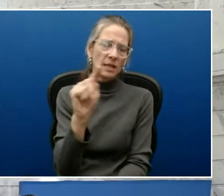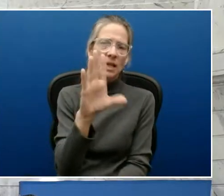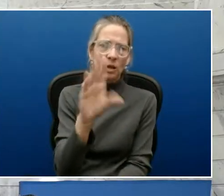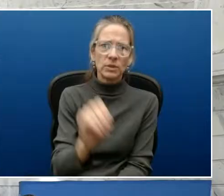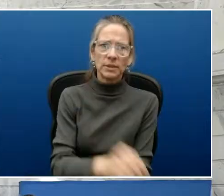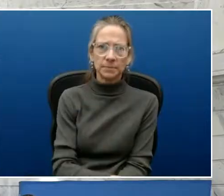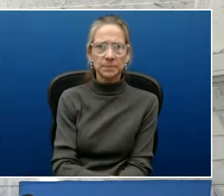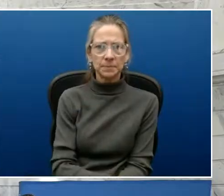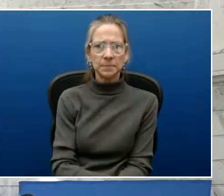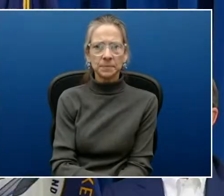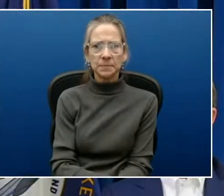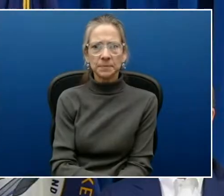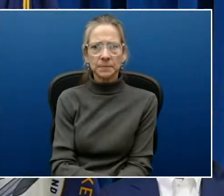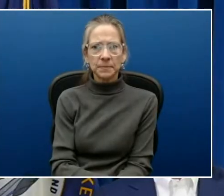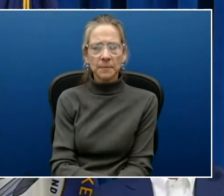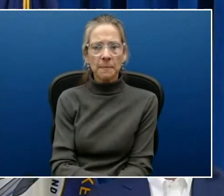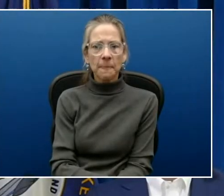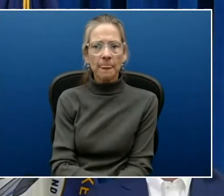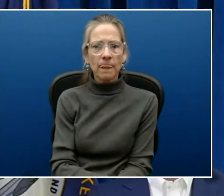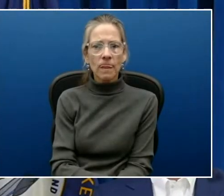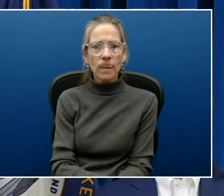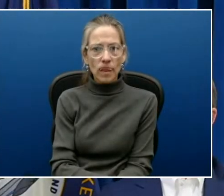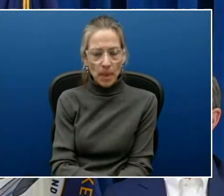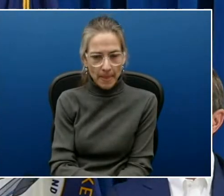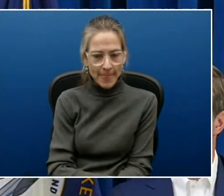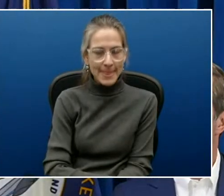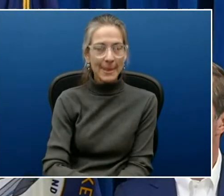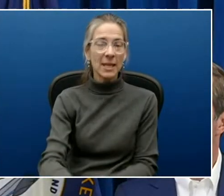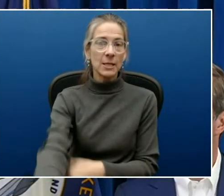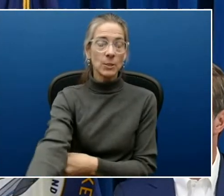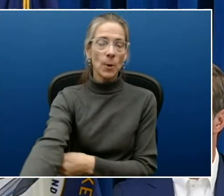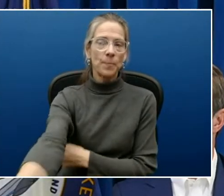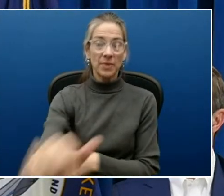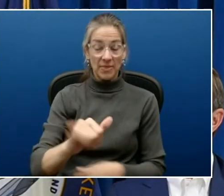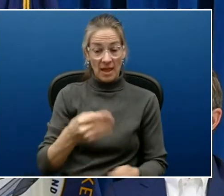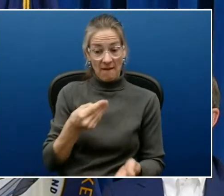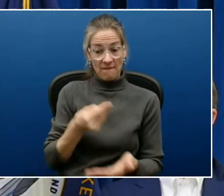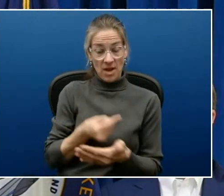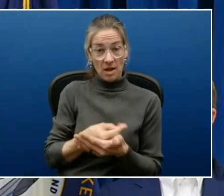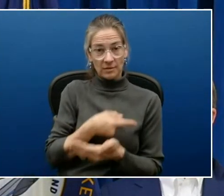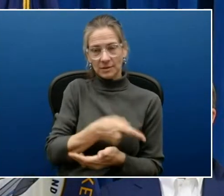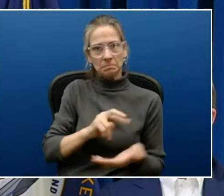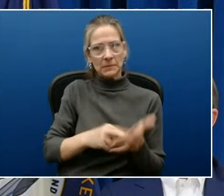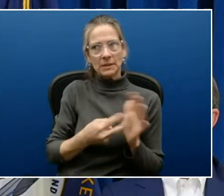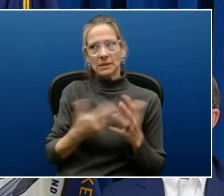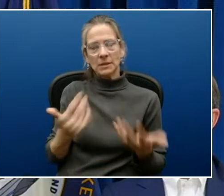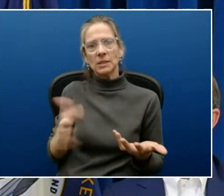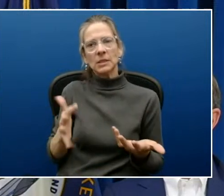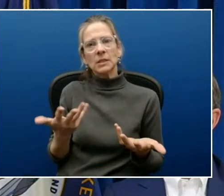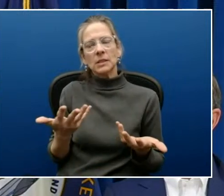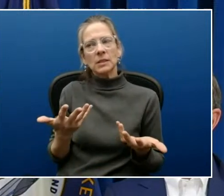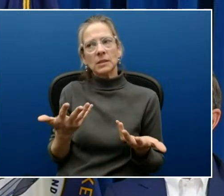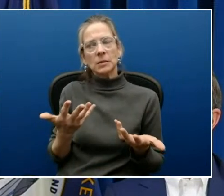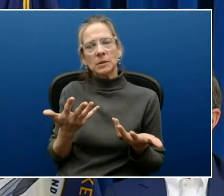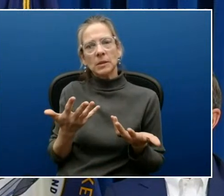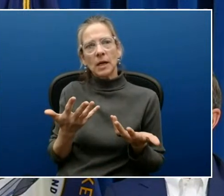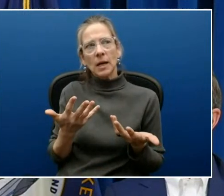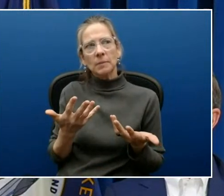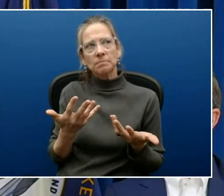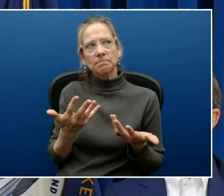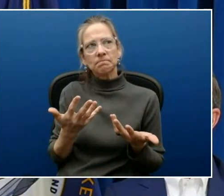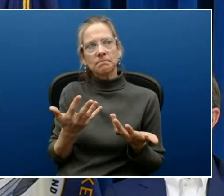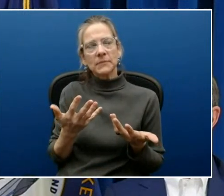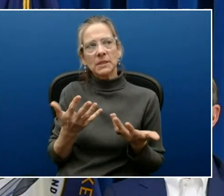So with that said, you know, these funds mean real progress for Scott County and Georgetown, and